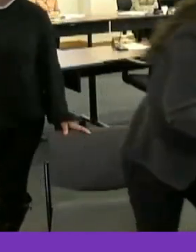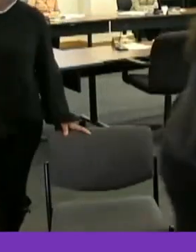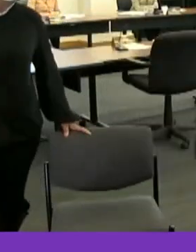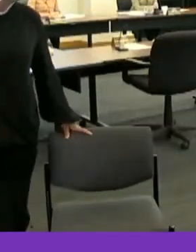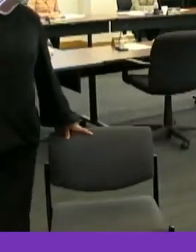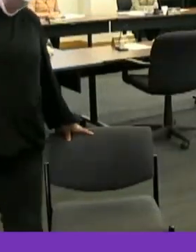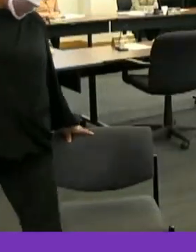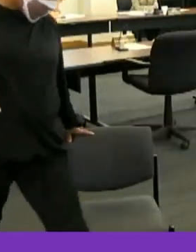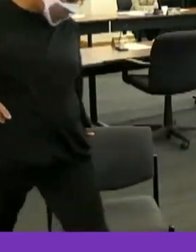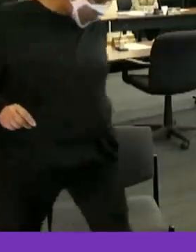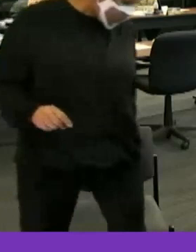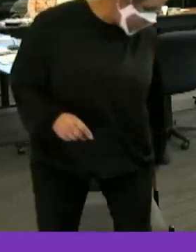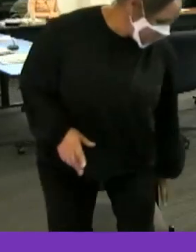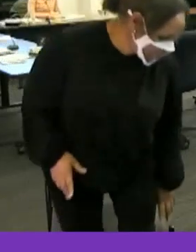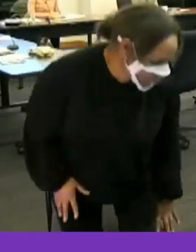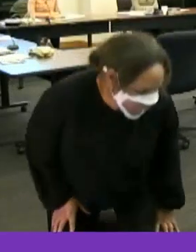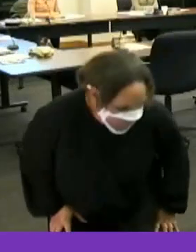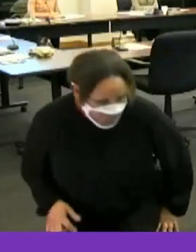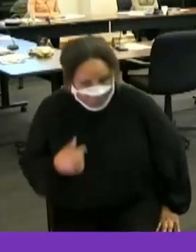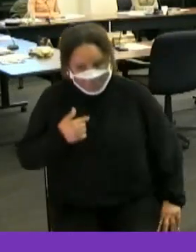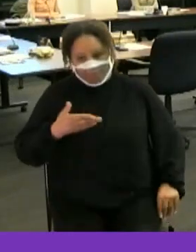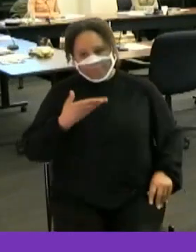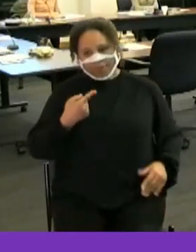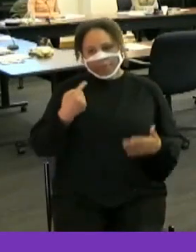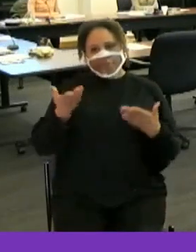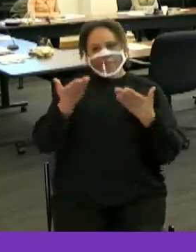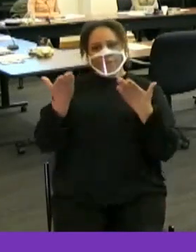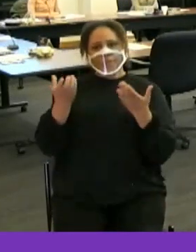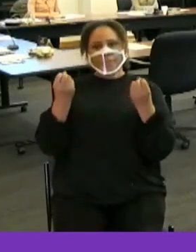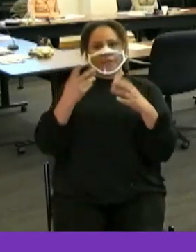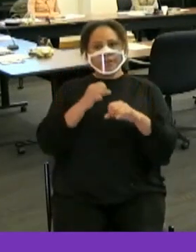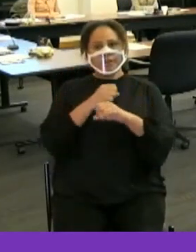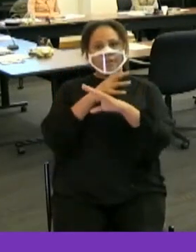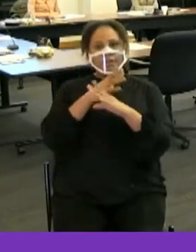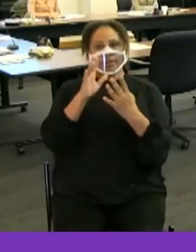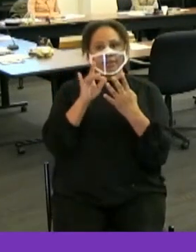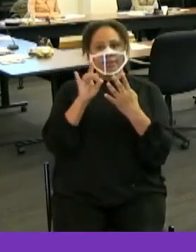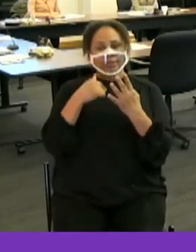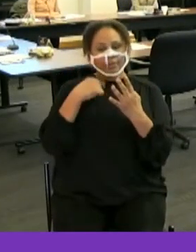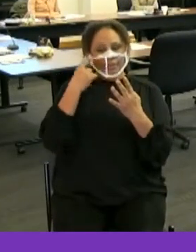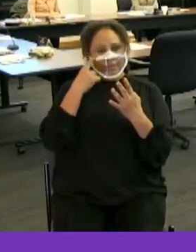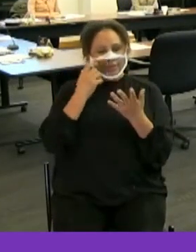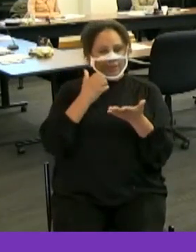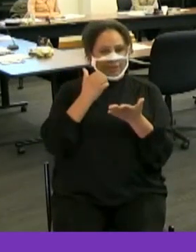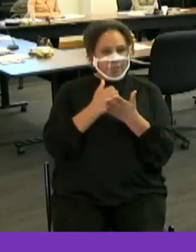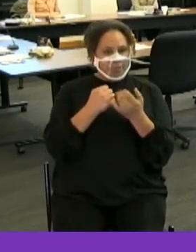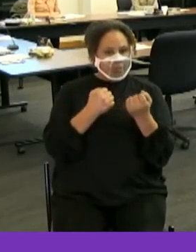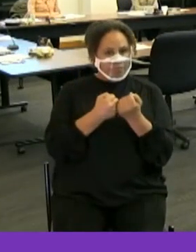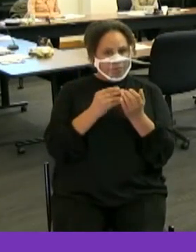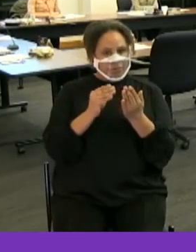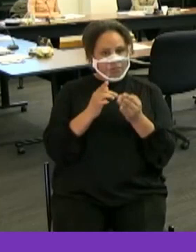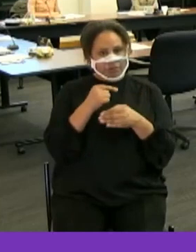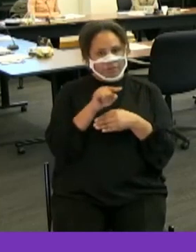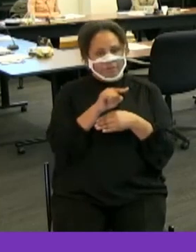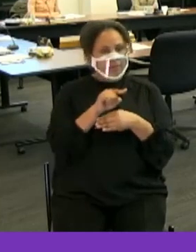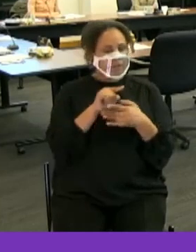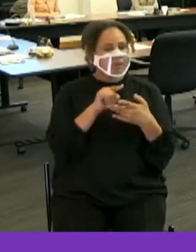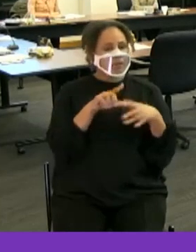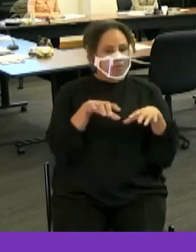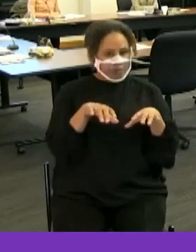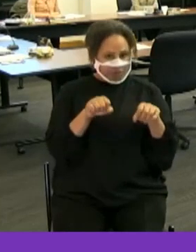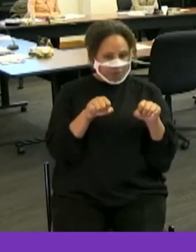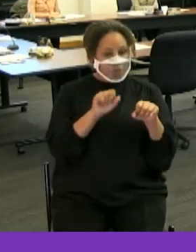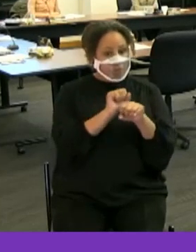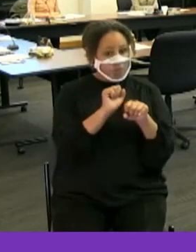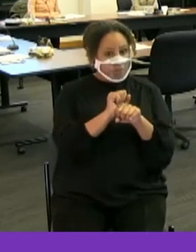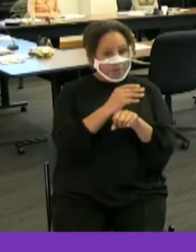online options because I'm guessing that kind of helps with the work schedule people. Again, still, I know there's still, because I work too and I take online, so I know it's still not easy, but again,